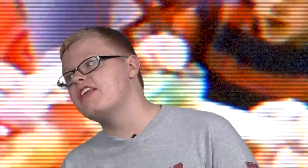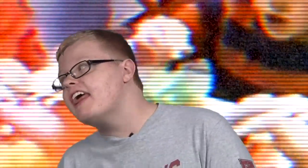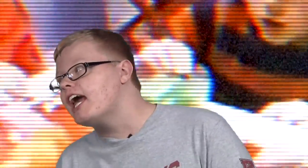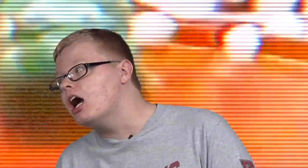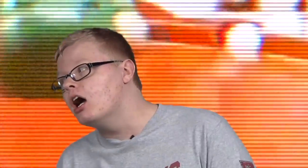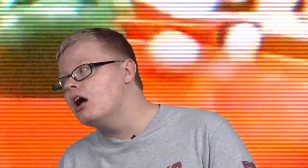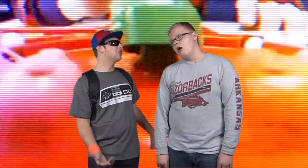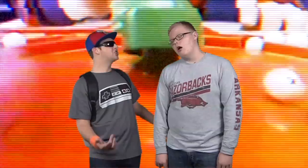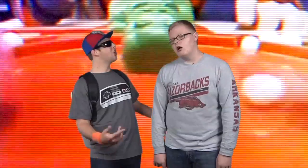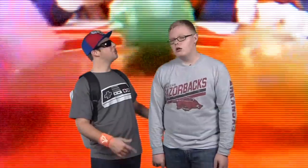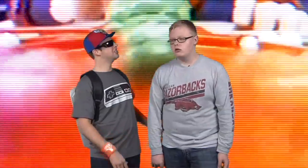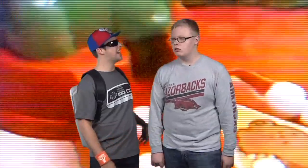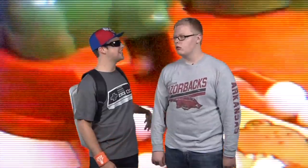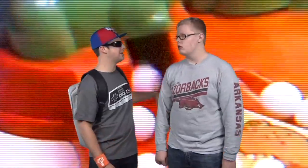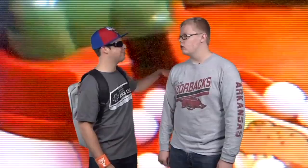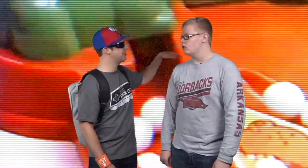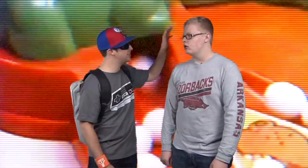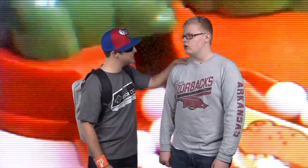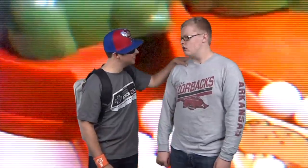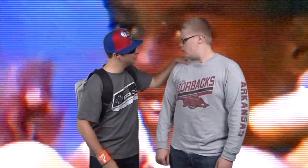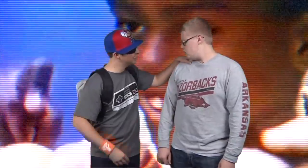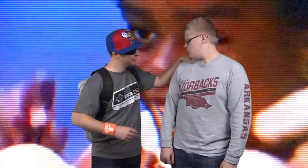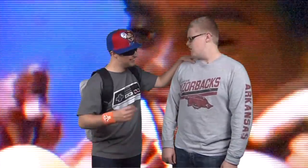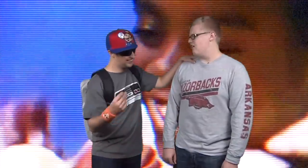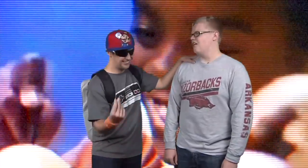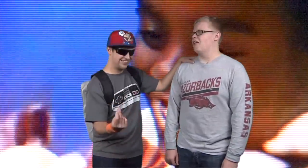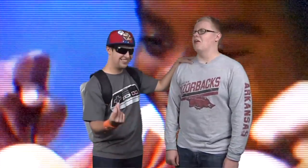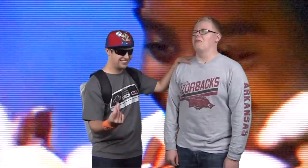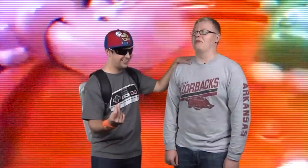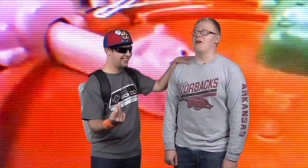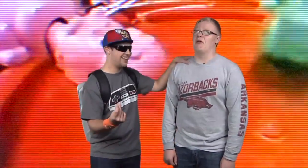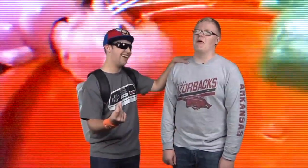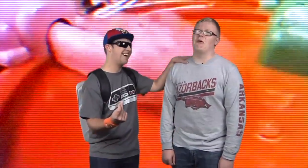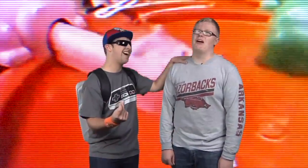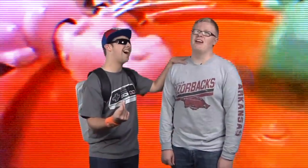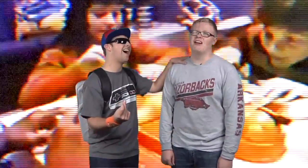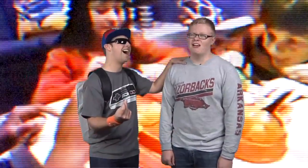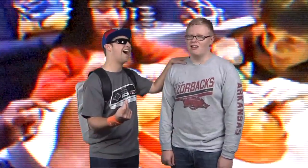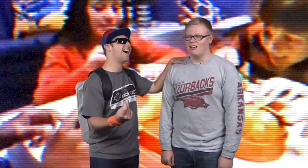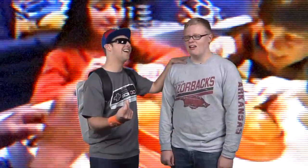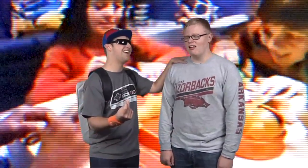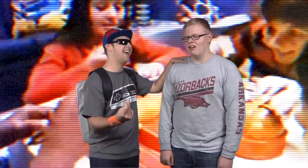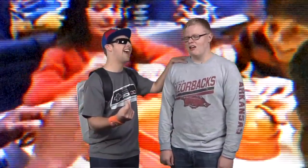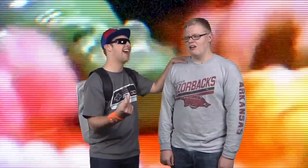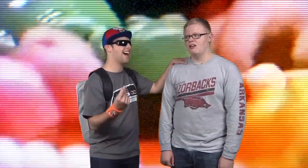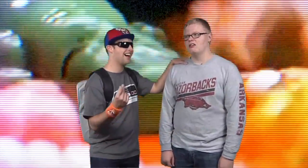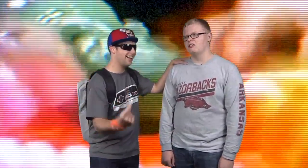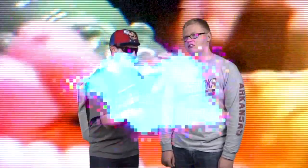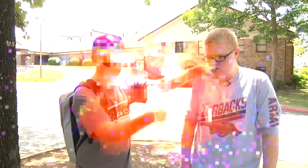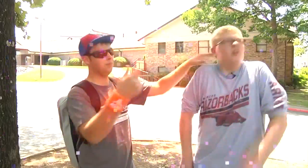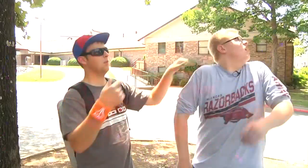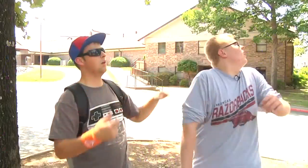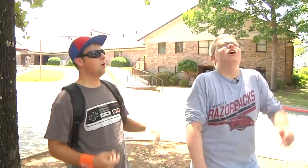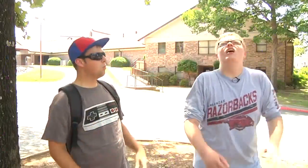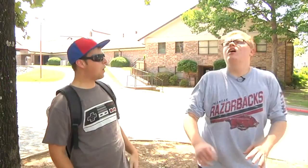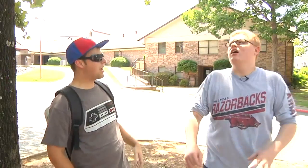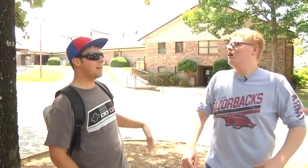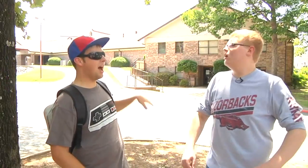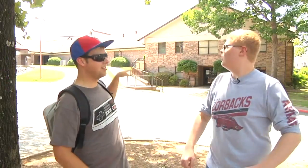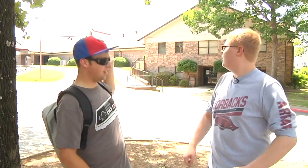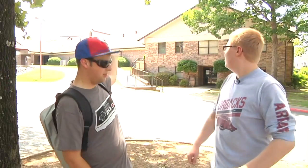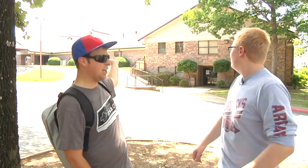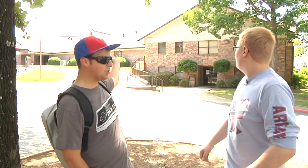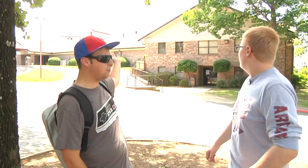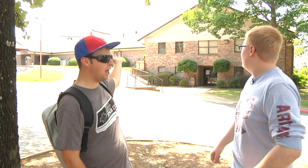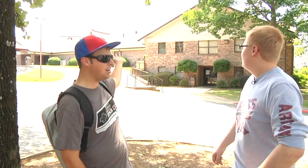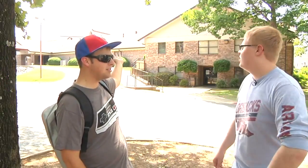with anything? I'll show you, Sassy Britches. Oh, no. Aw, yeah.